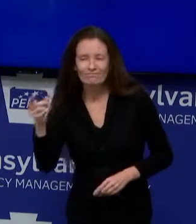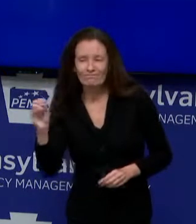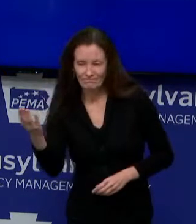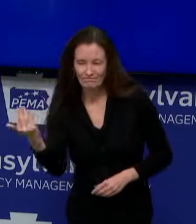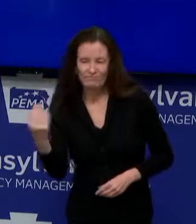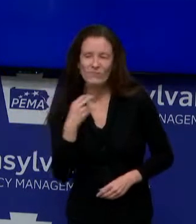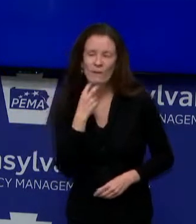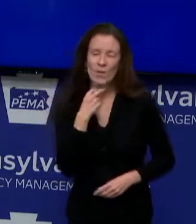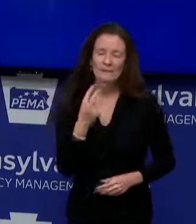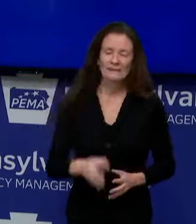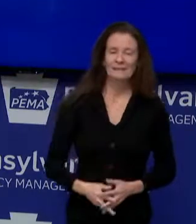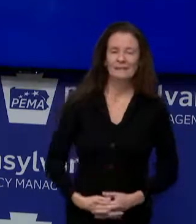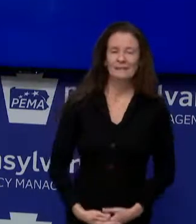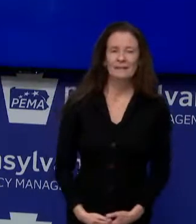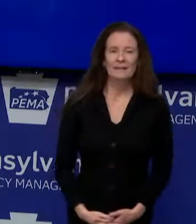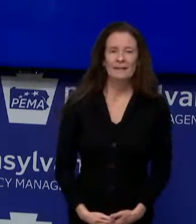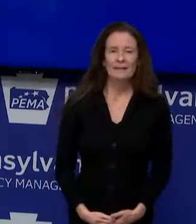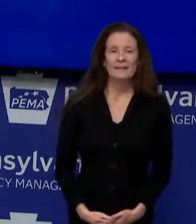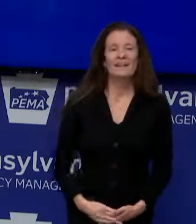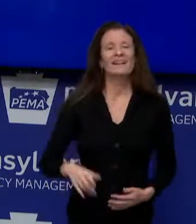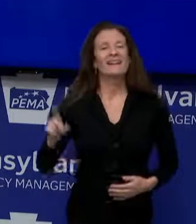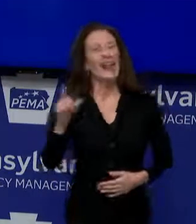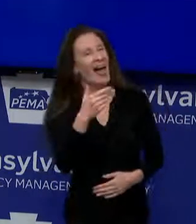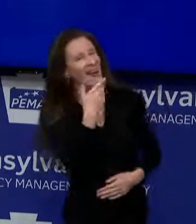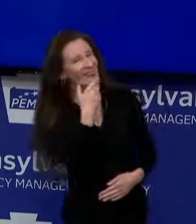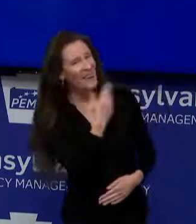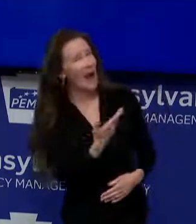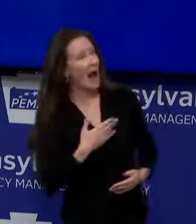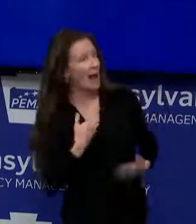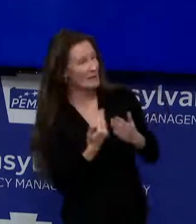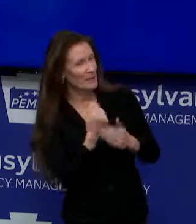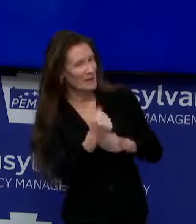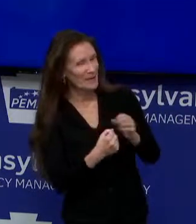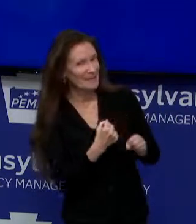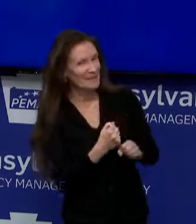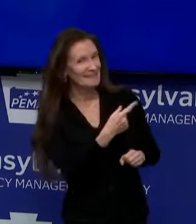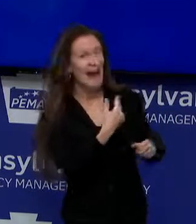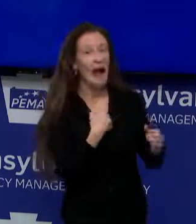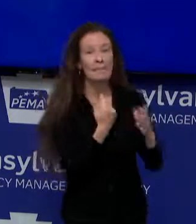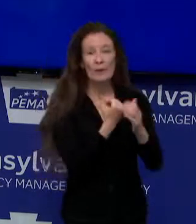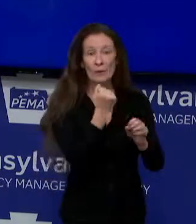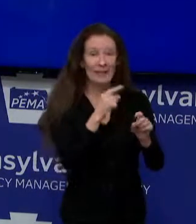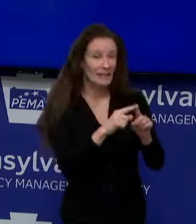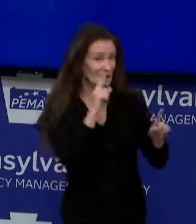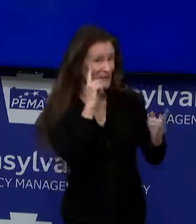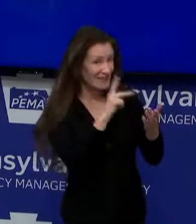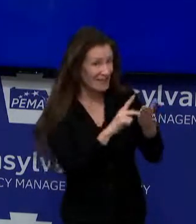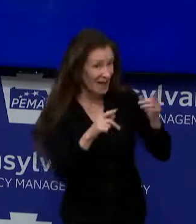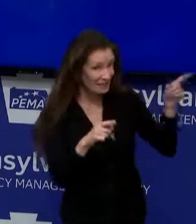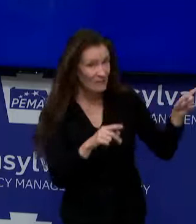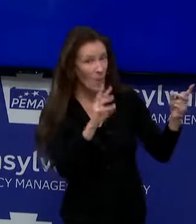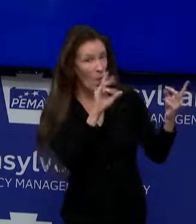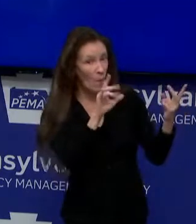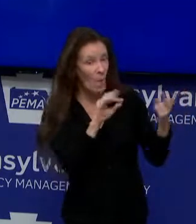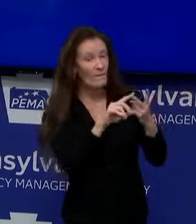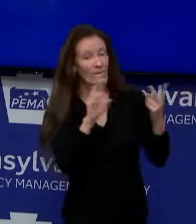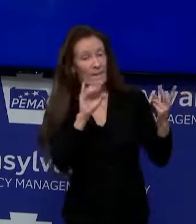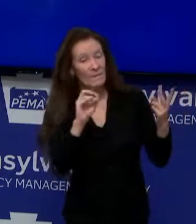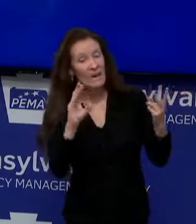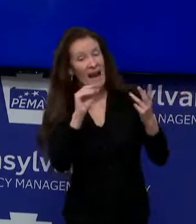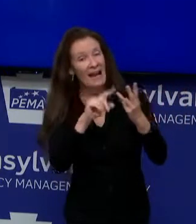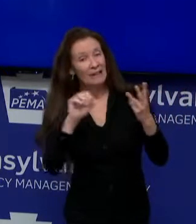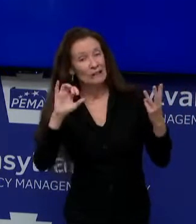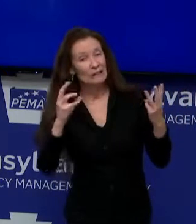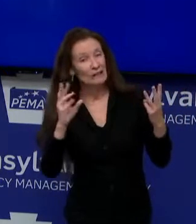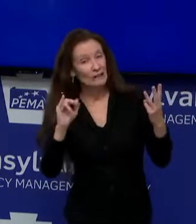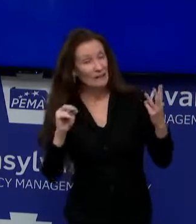Yes, thank you very much. Happy New Year, Governor. Happy New Year, Secretary Boockvar. Happy New Year, John. Let me ask you this question, and you may have